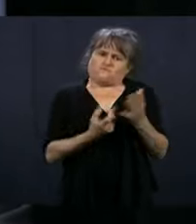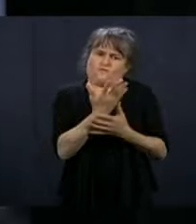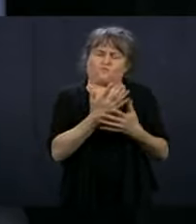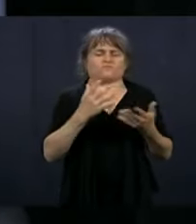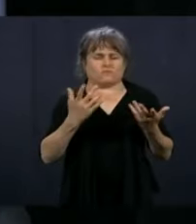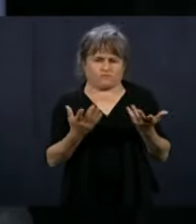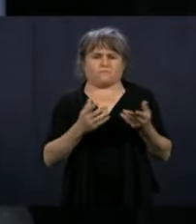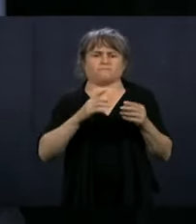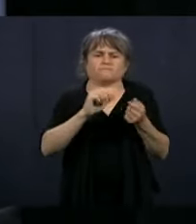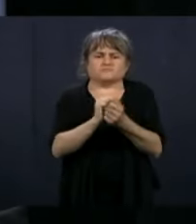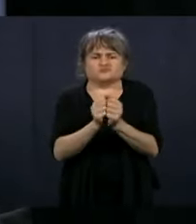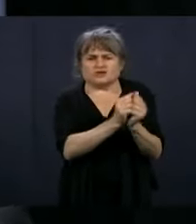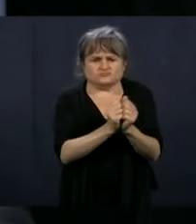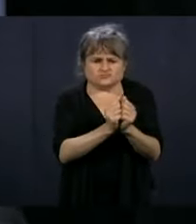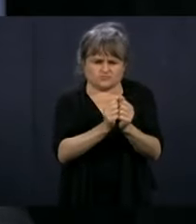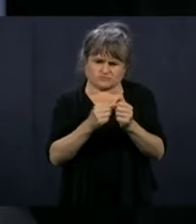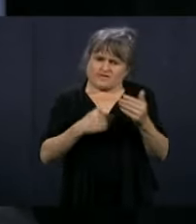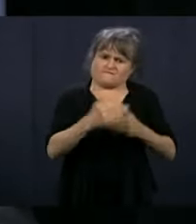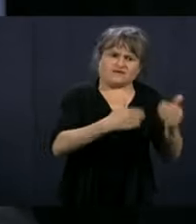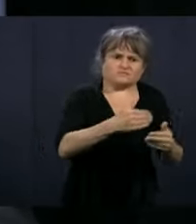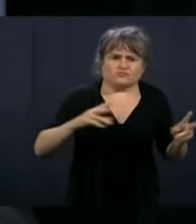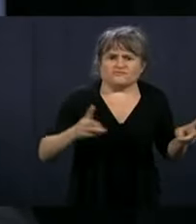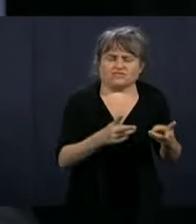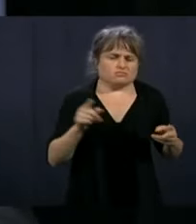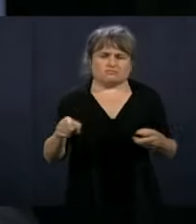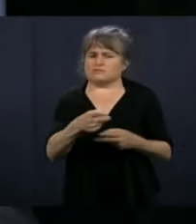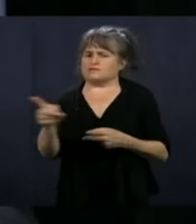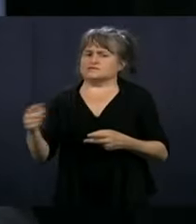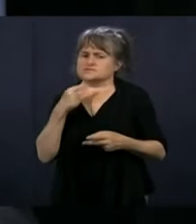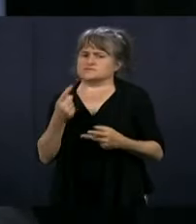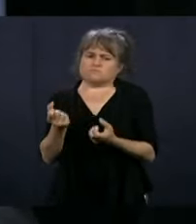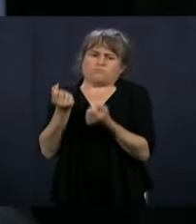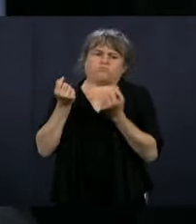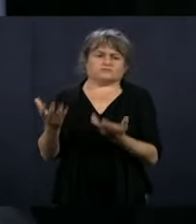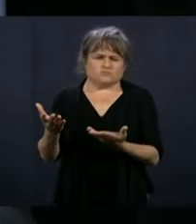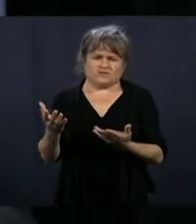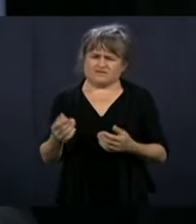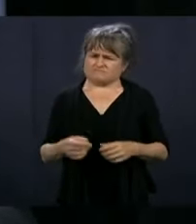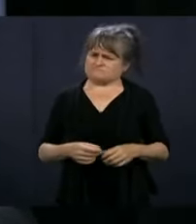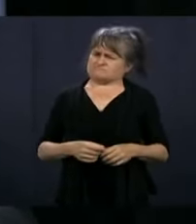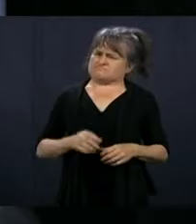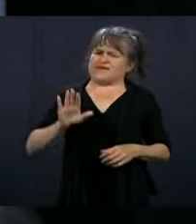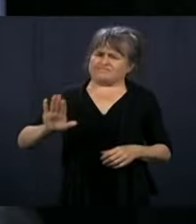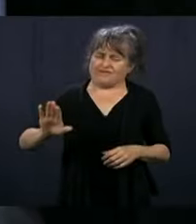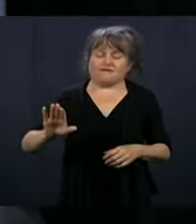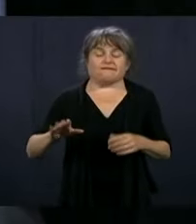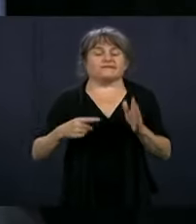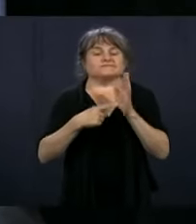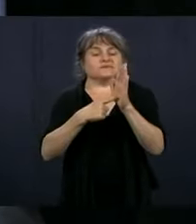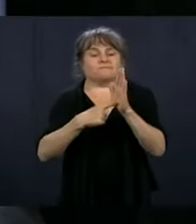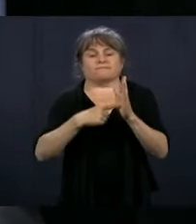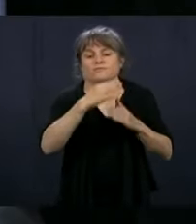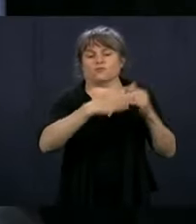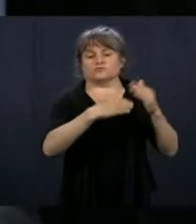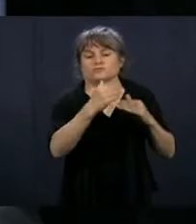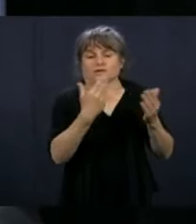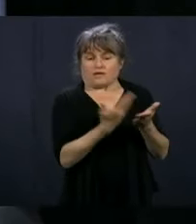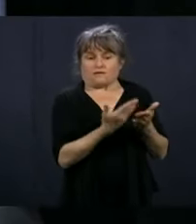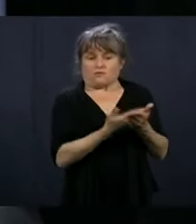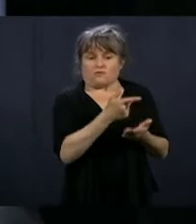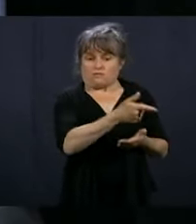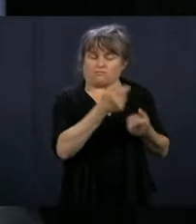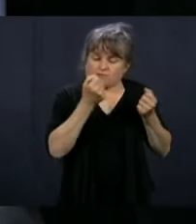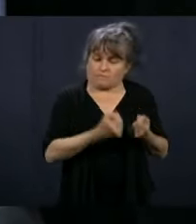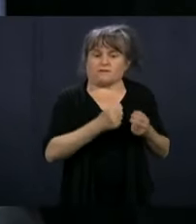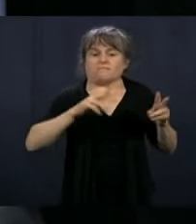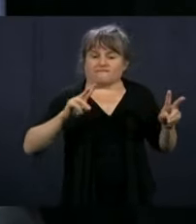Honestly, when we look, of course it might be true for a school. Maybe we can get